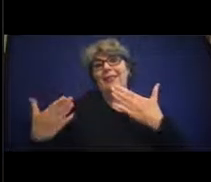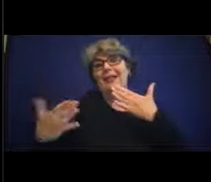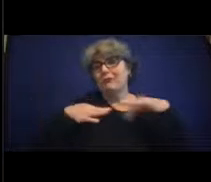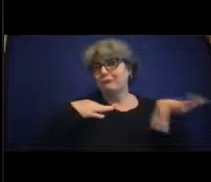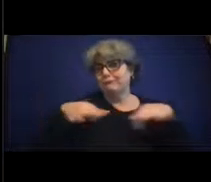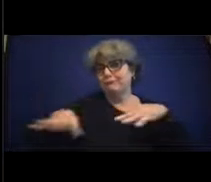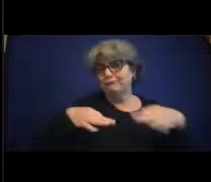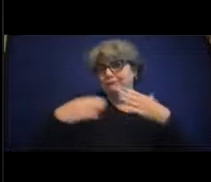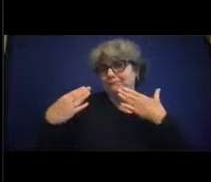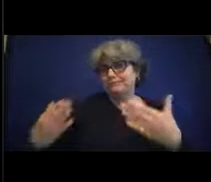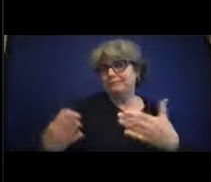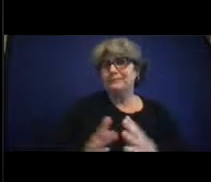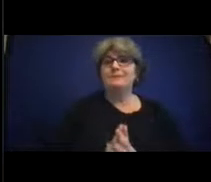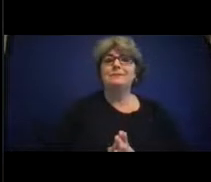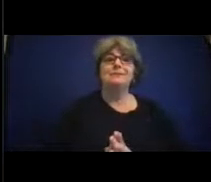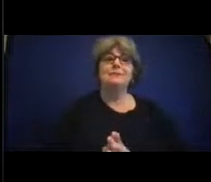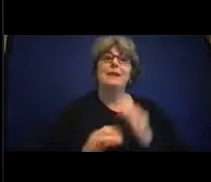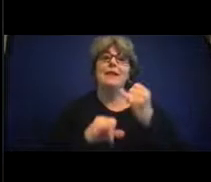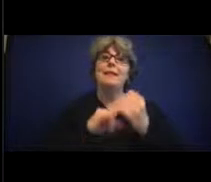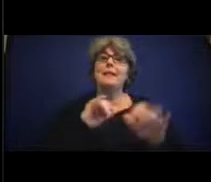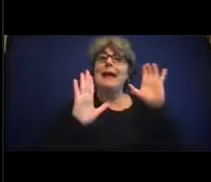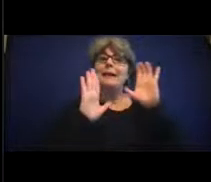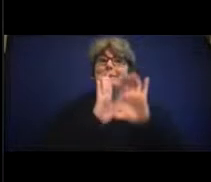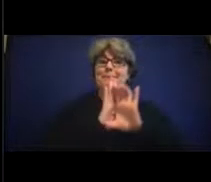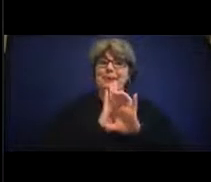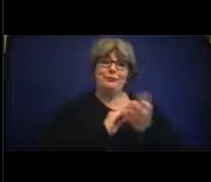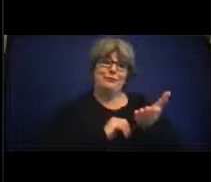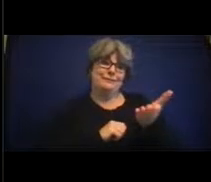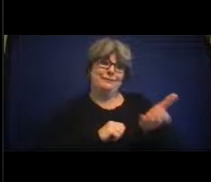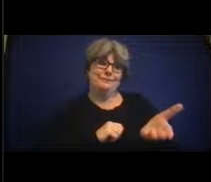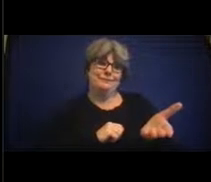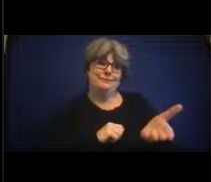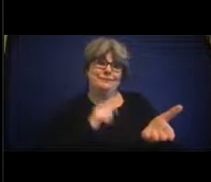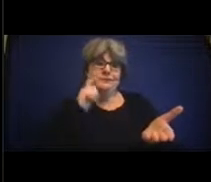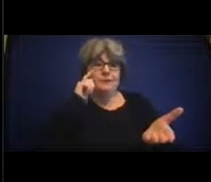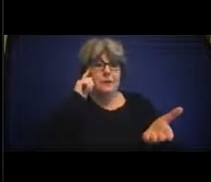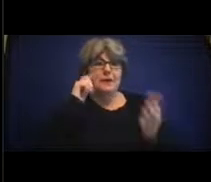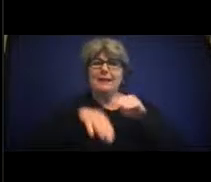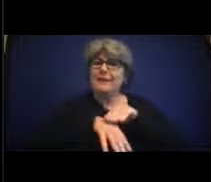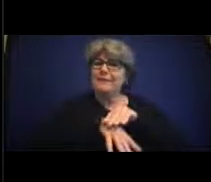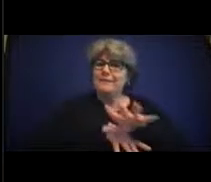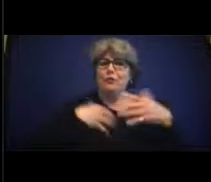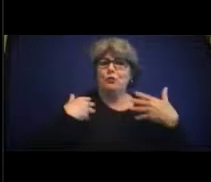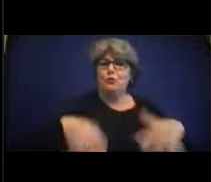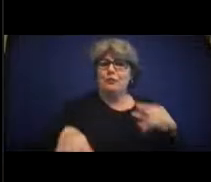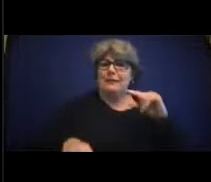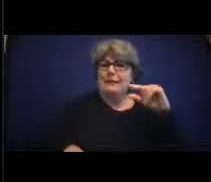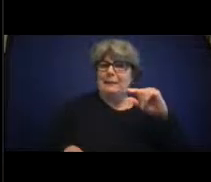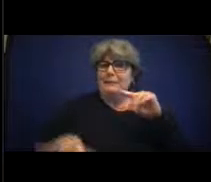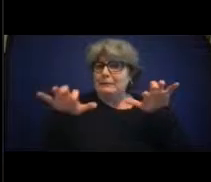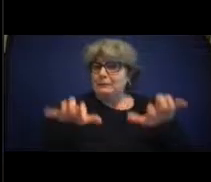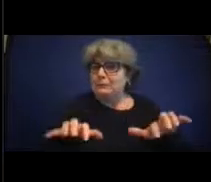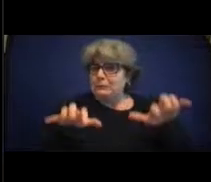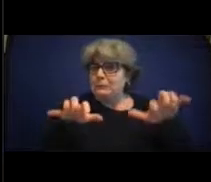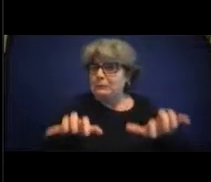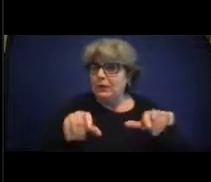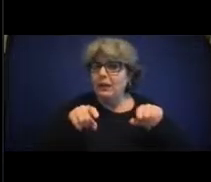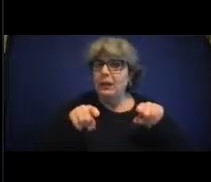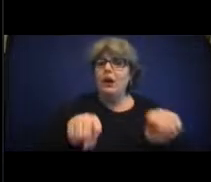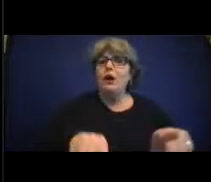description. So the last picture and this picture, we see the effect of very little precipitation over a